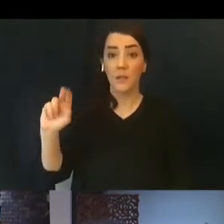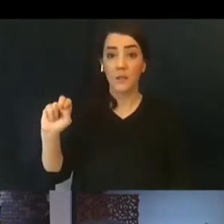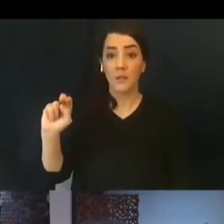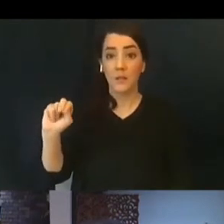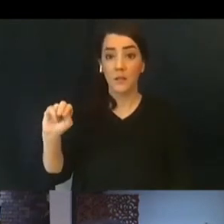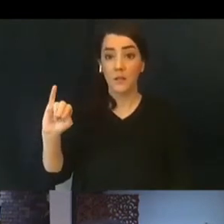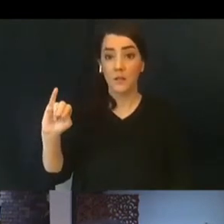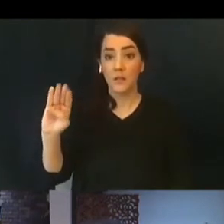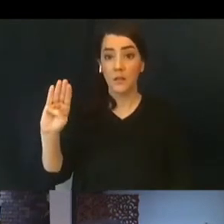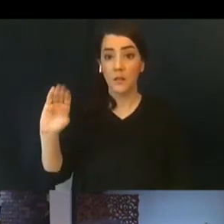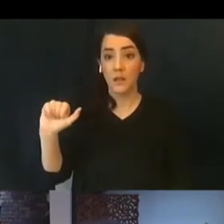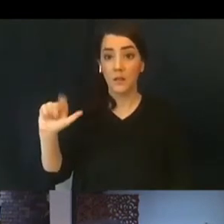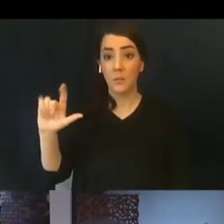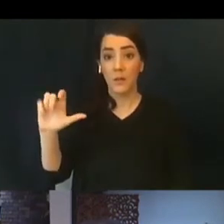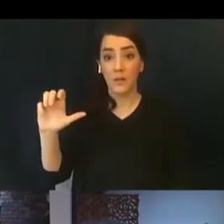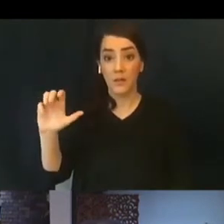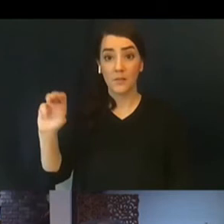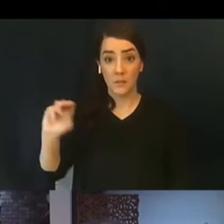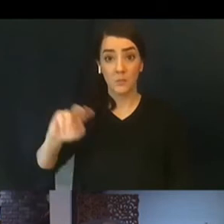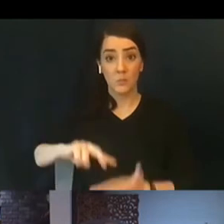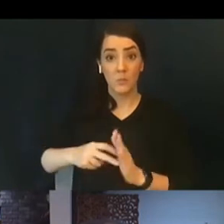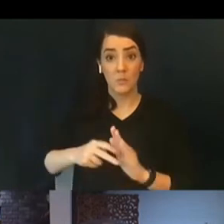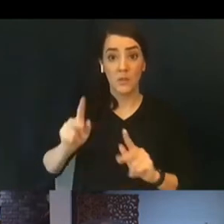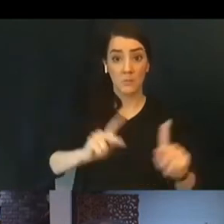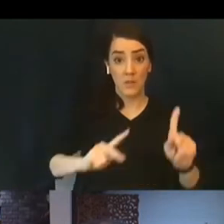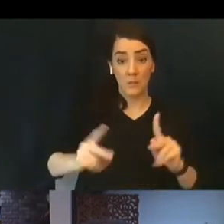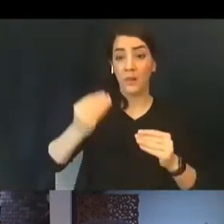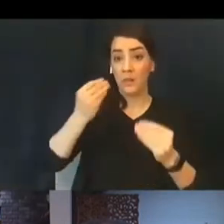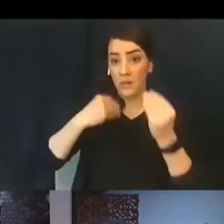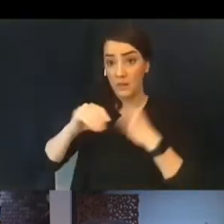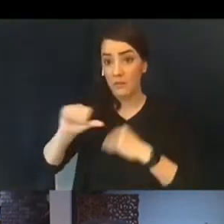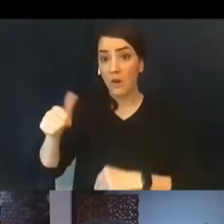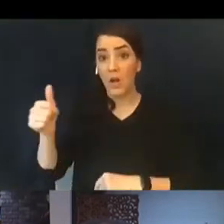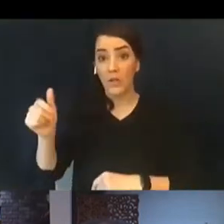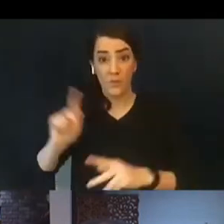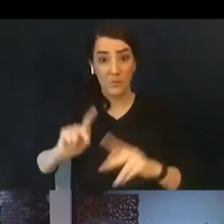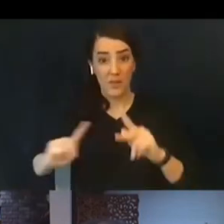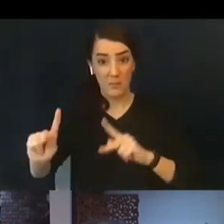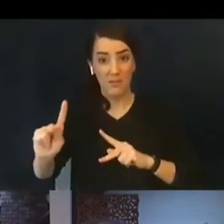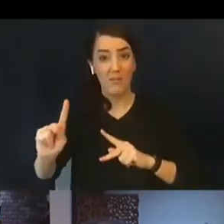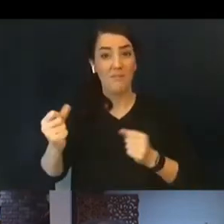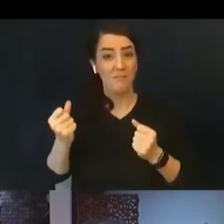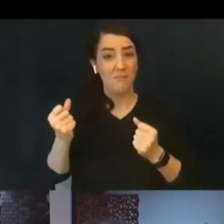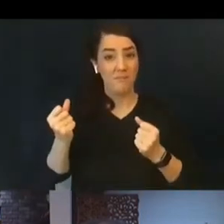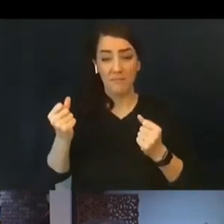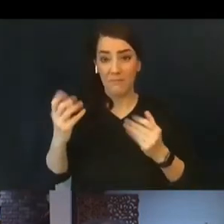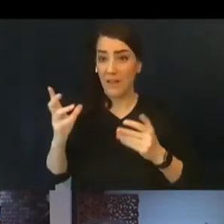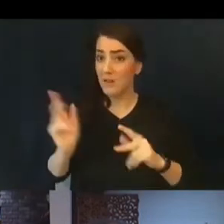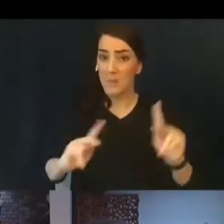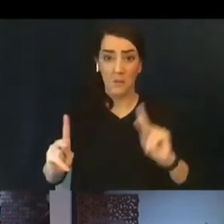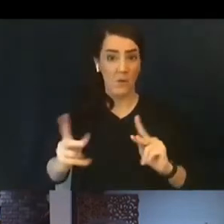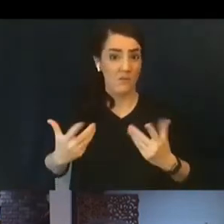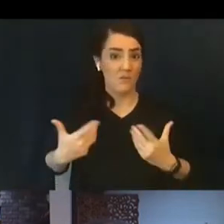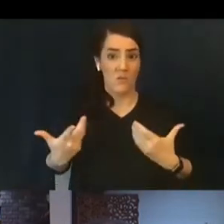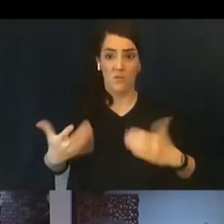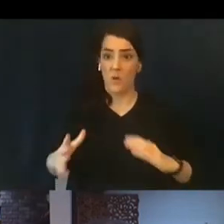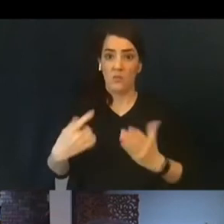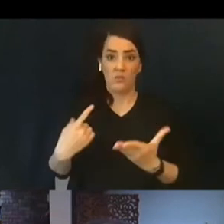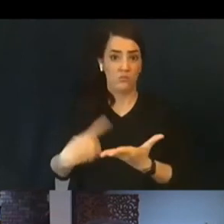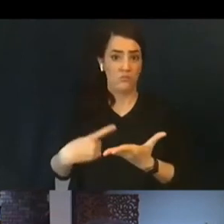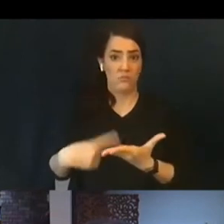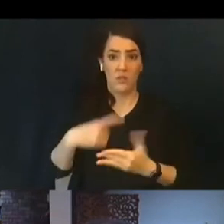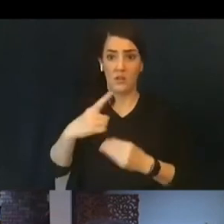horrible thing. Um, I can... no animals... Just a second, Stefan. So there were no... People were eating